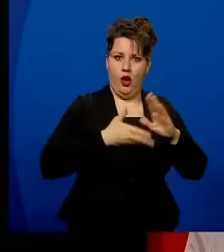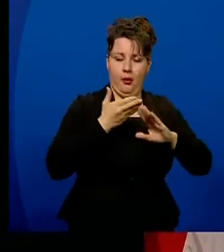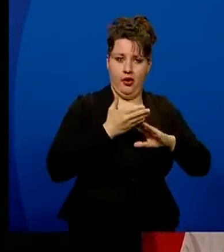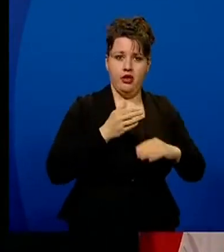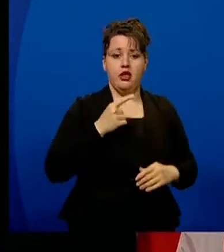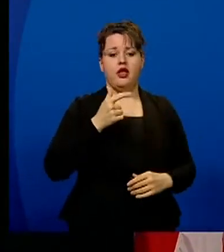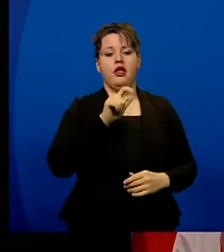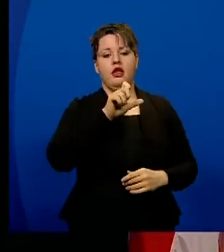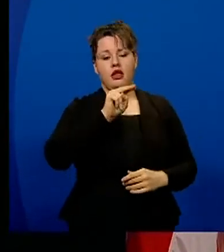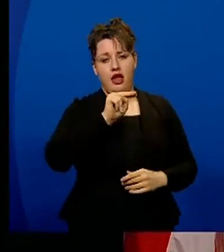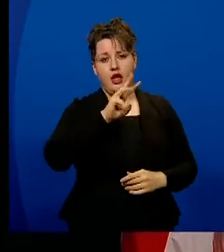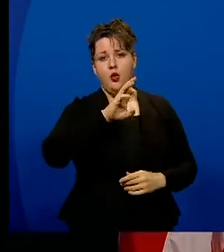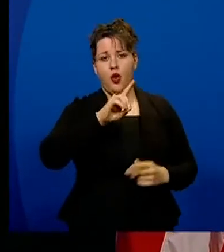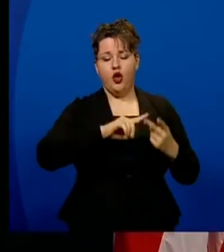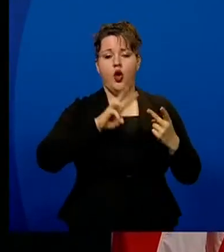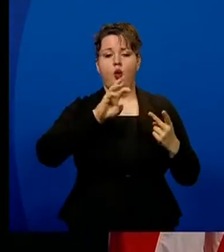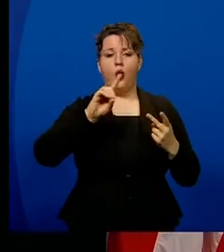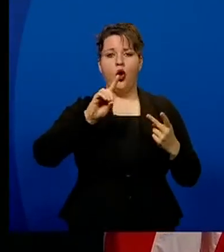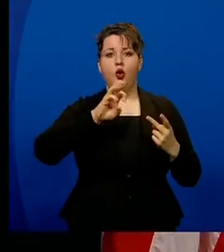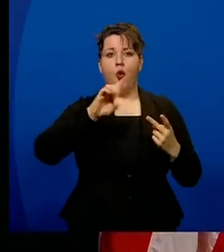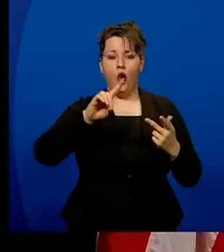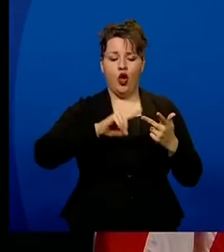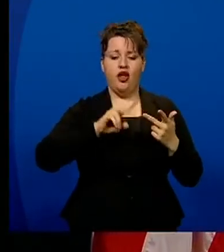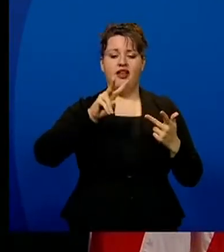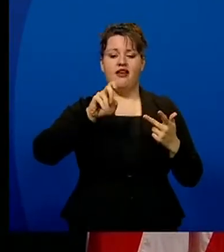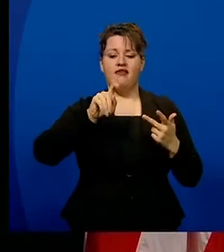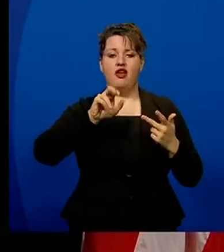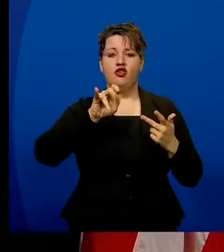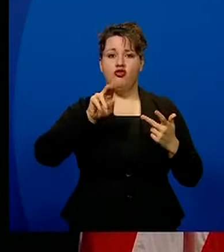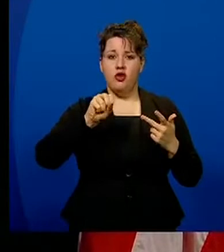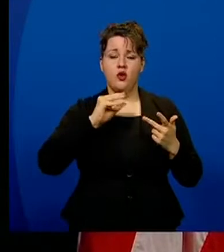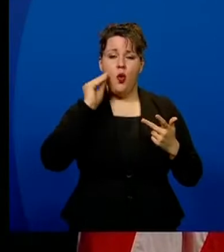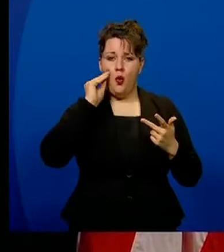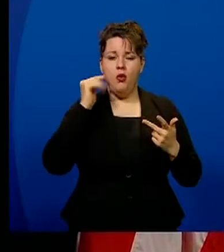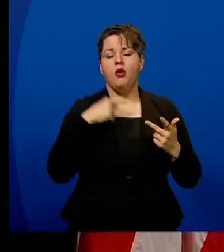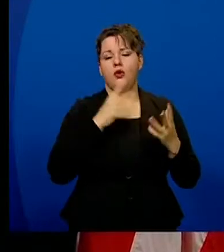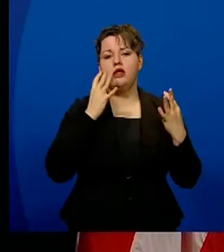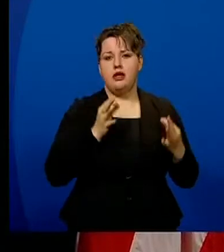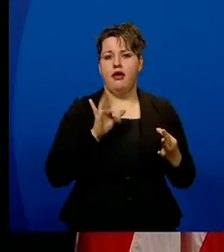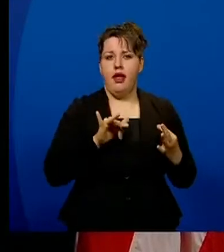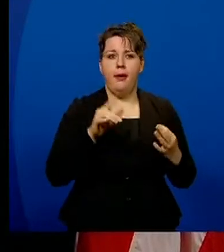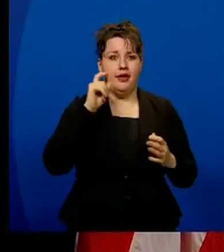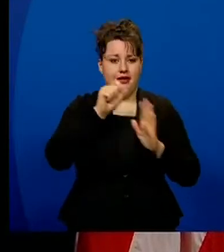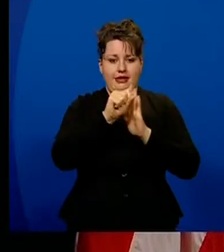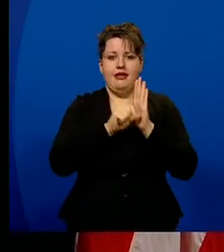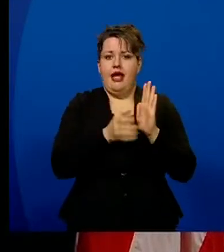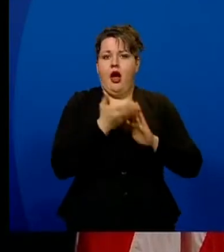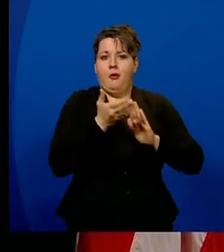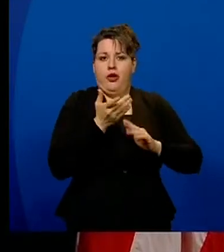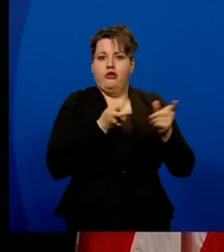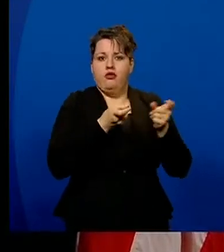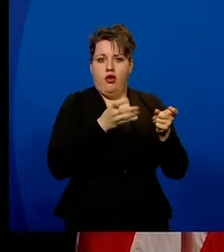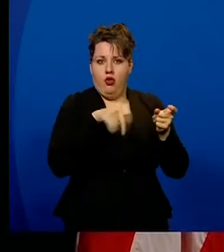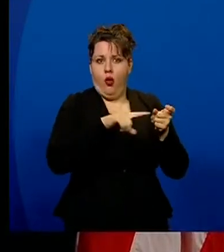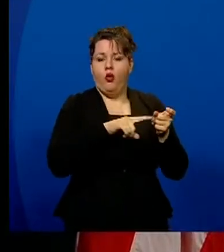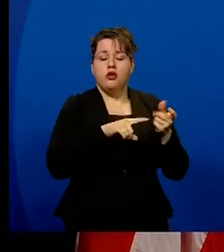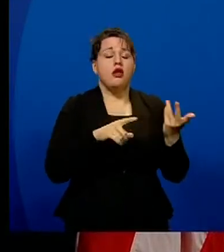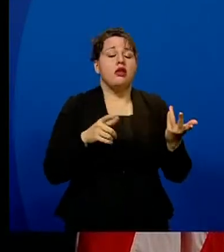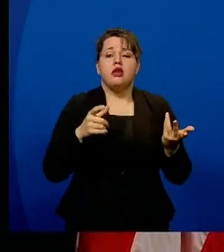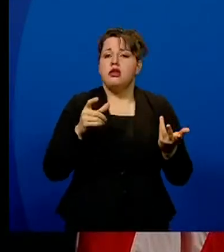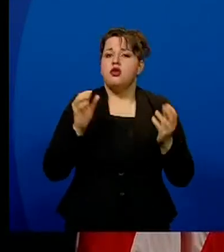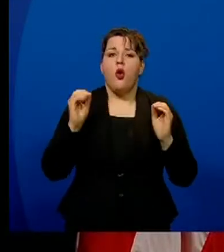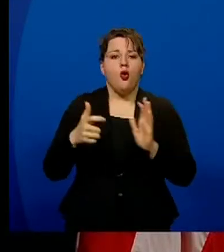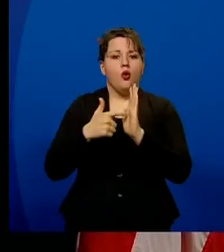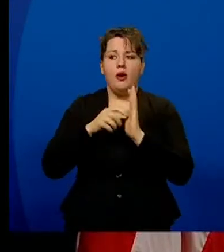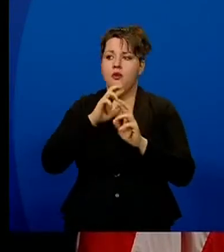Glenwood, Woodward, the Veterans Home, and we've made that decision because the state operates those facilities. There's not a